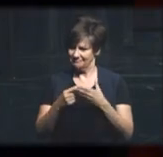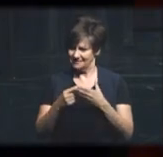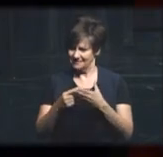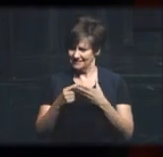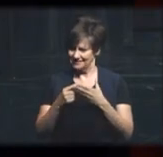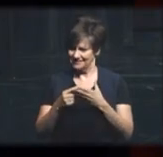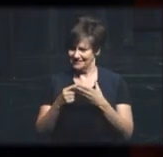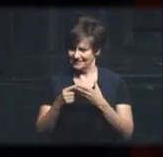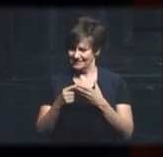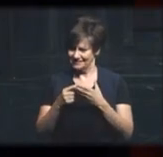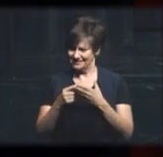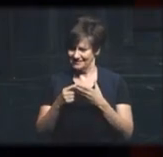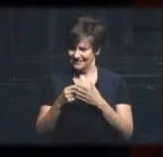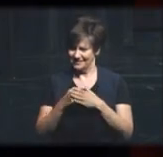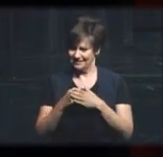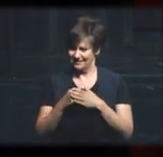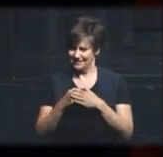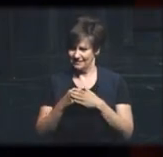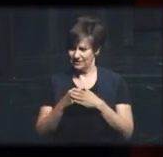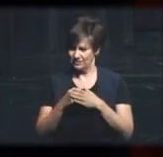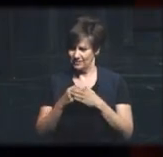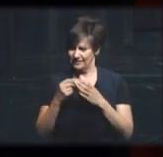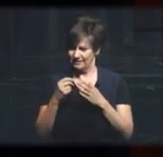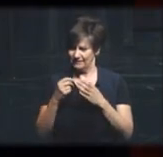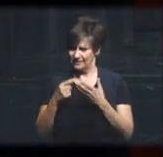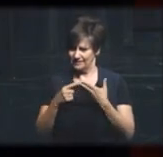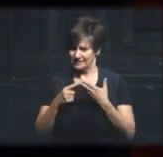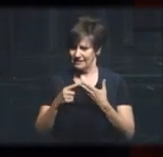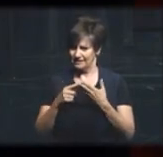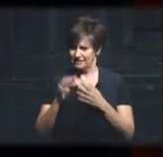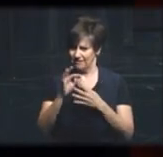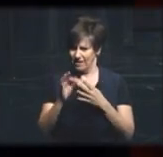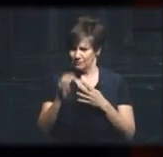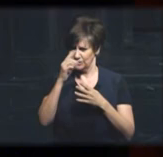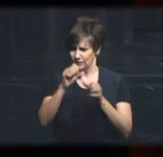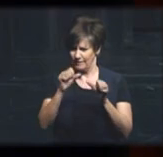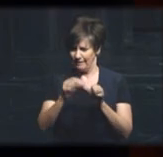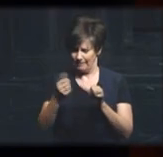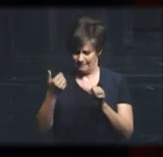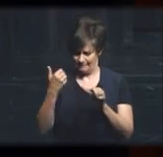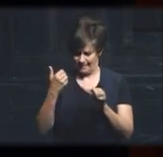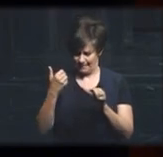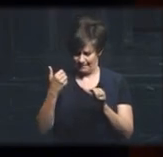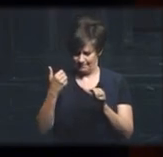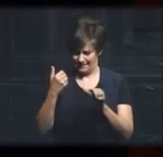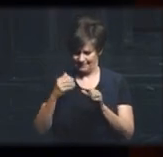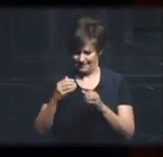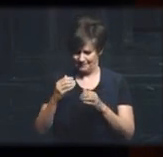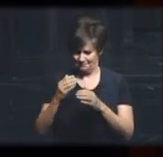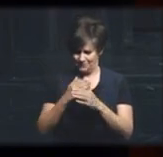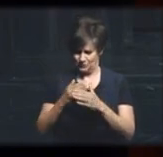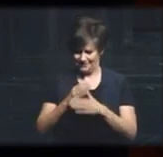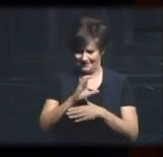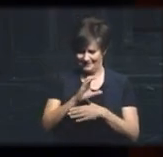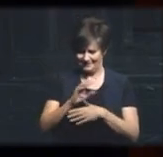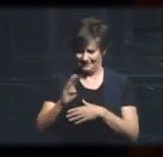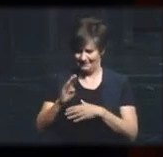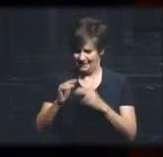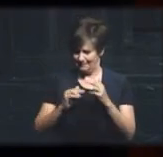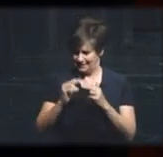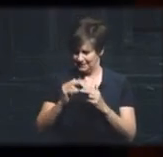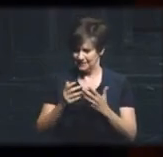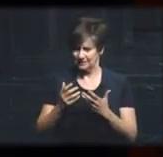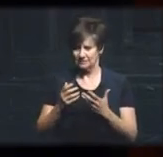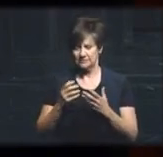at some options for the area back between sort of B and C building.